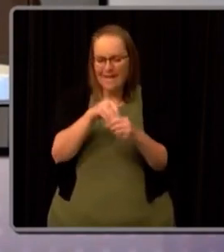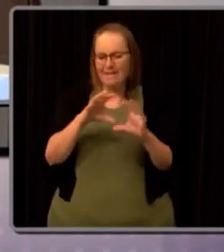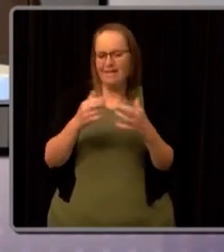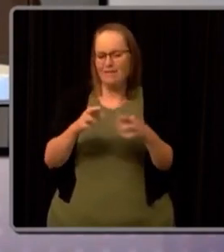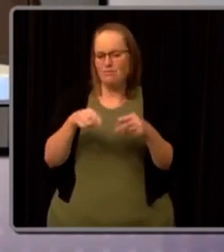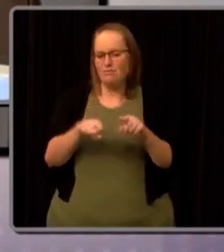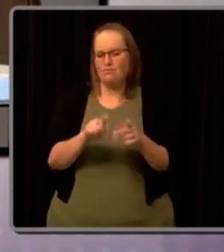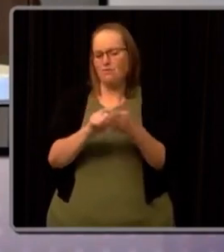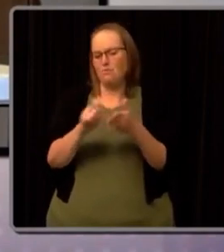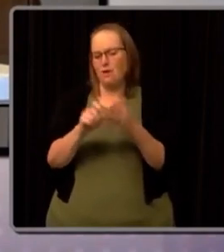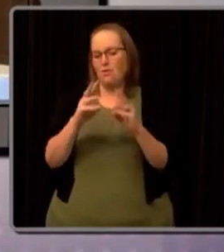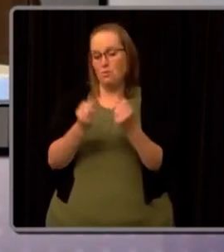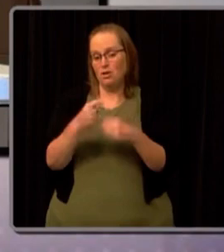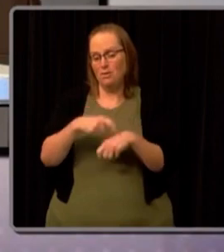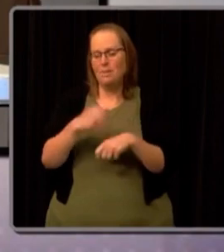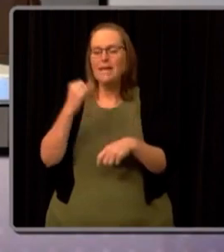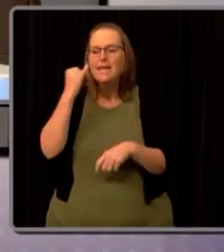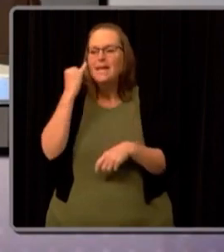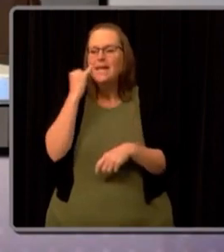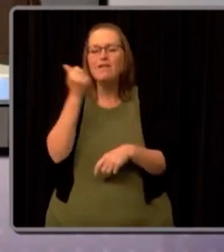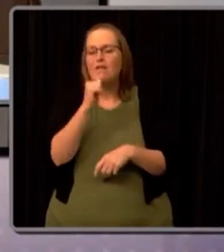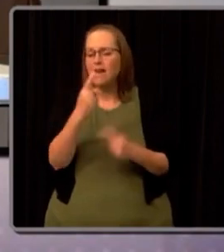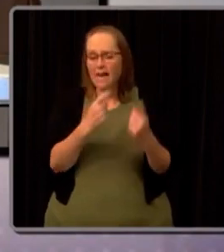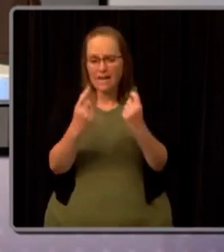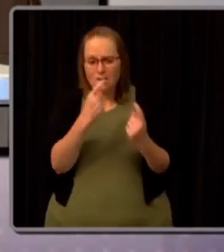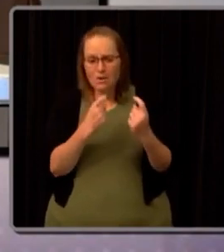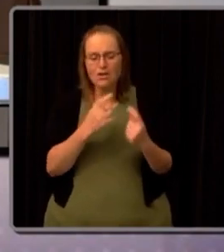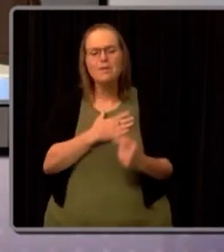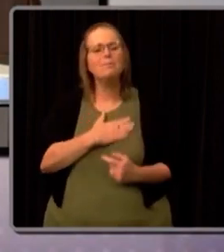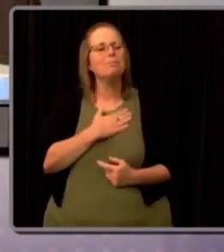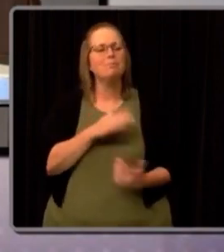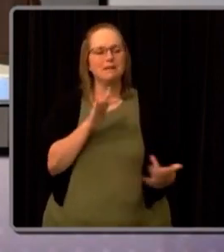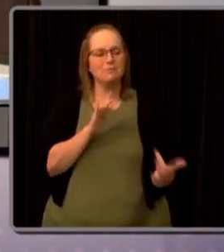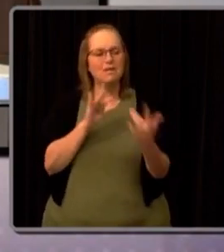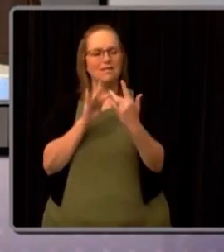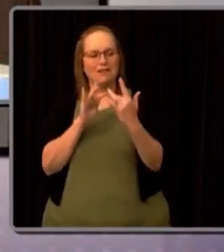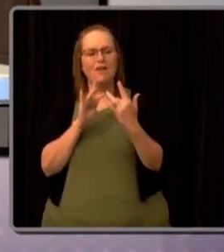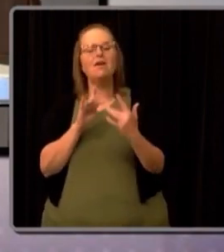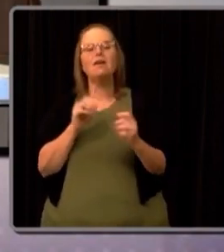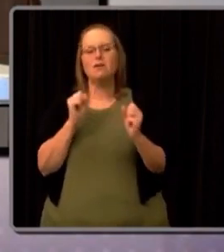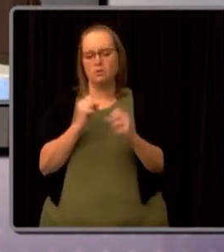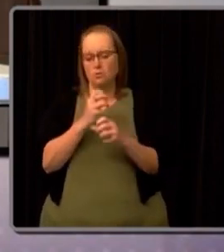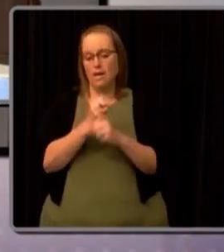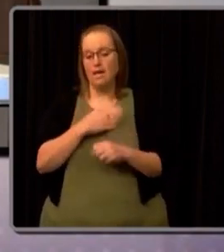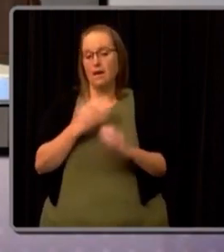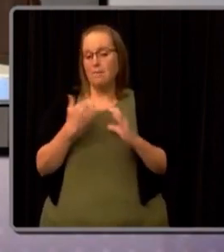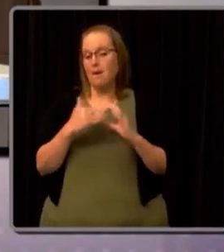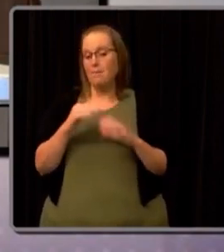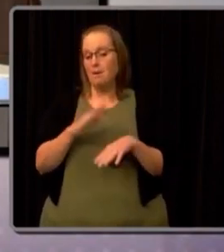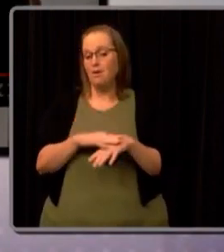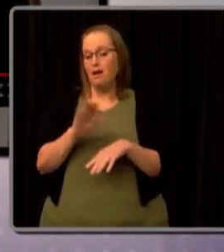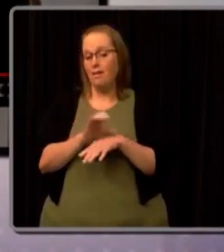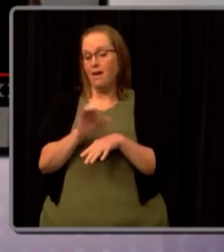time. All right, if you have any questions for me, please feel free to reach out. You can get my email online.